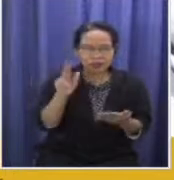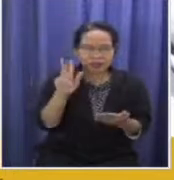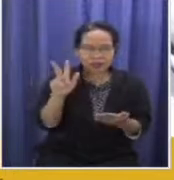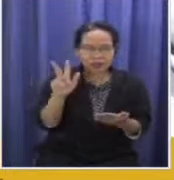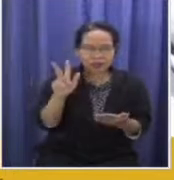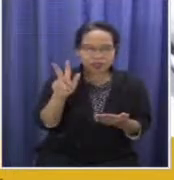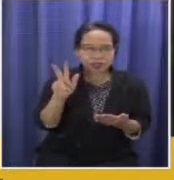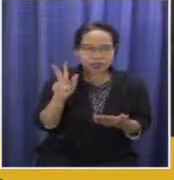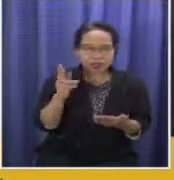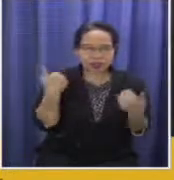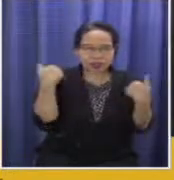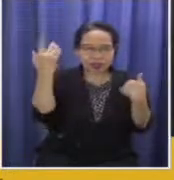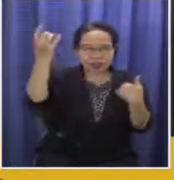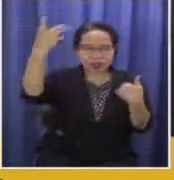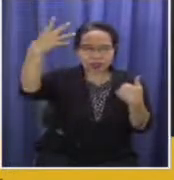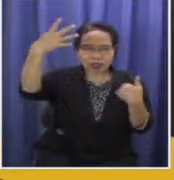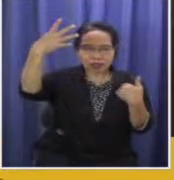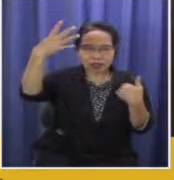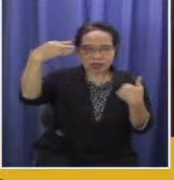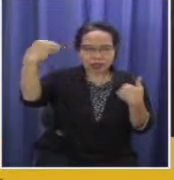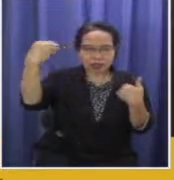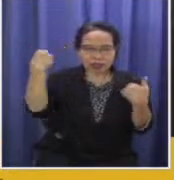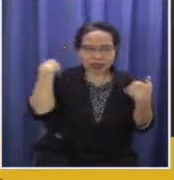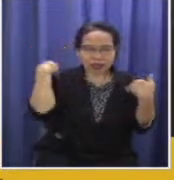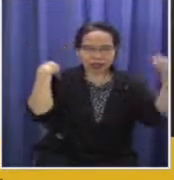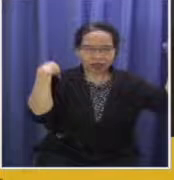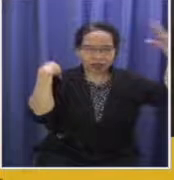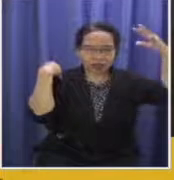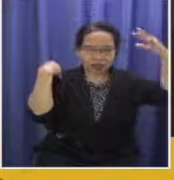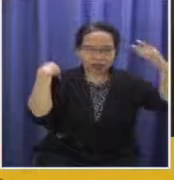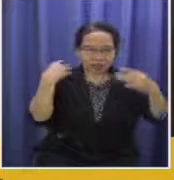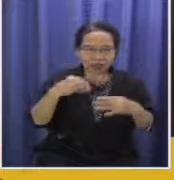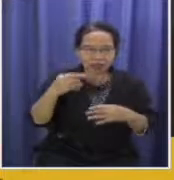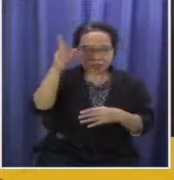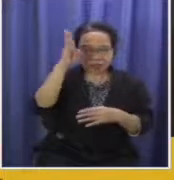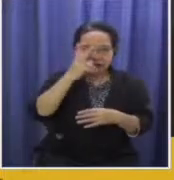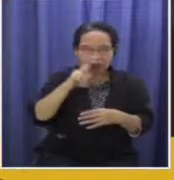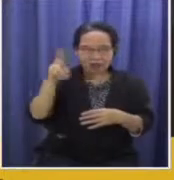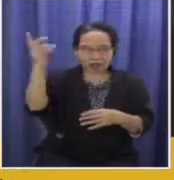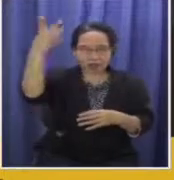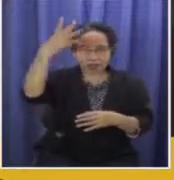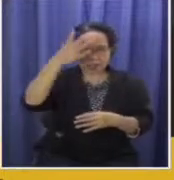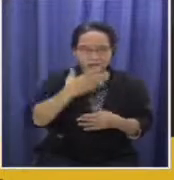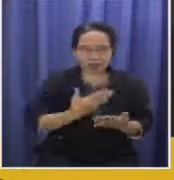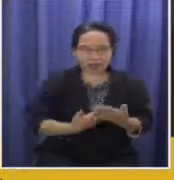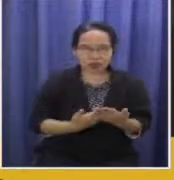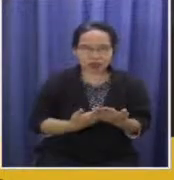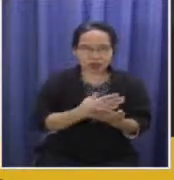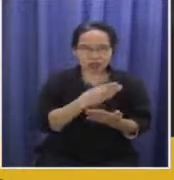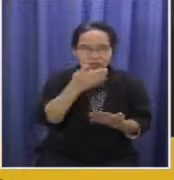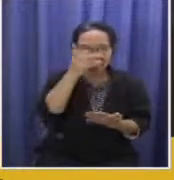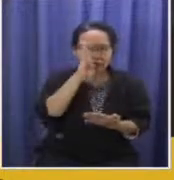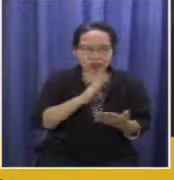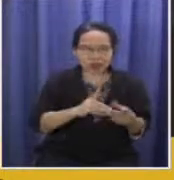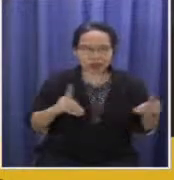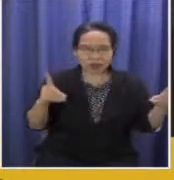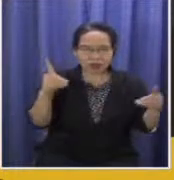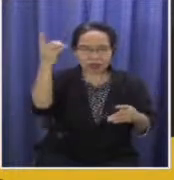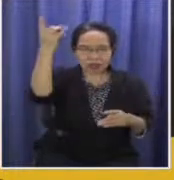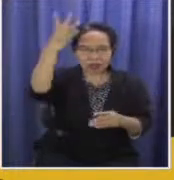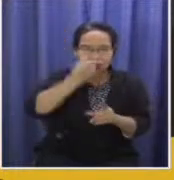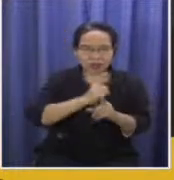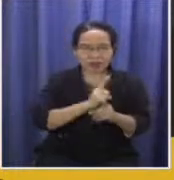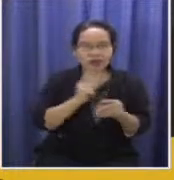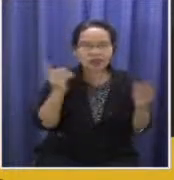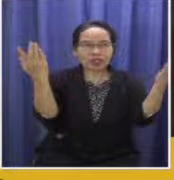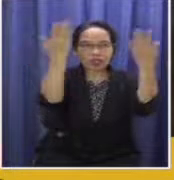3, let there be light, and there was light, and God saw the light that it was good, and God divided the light